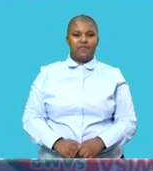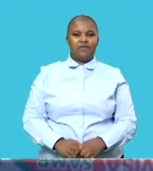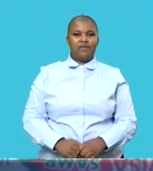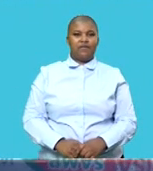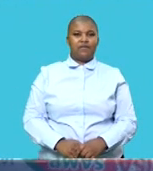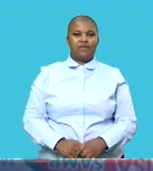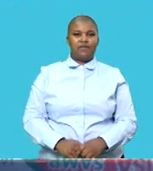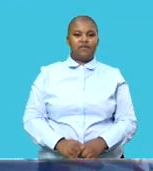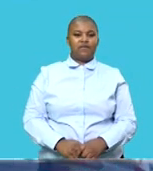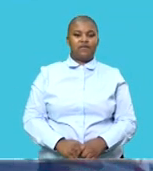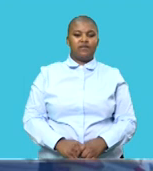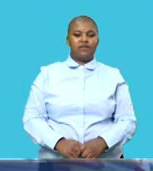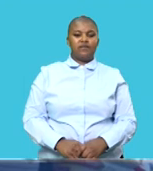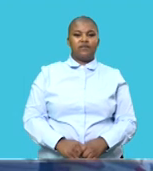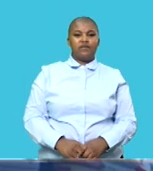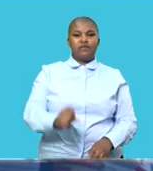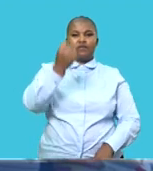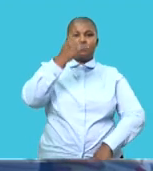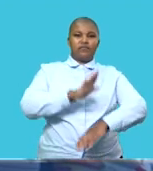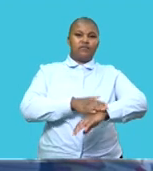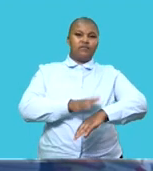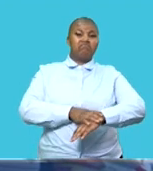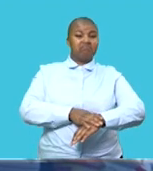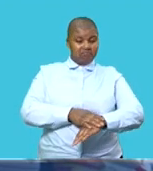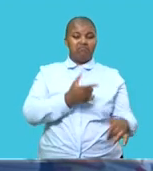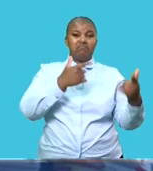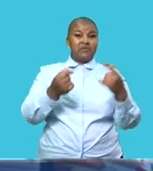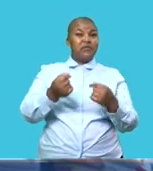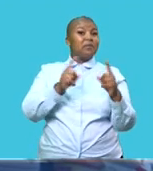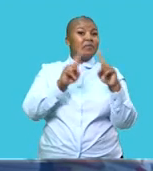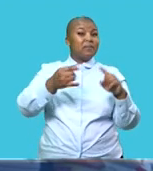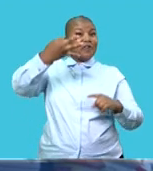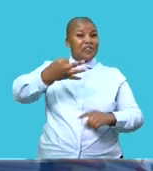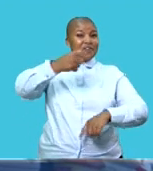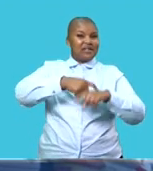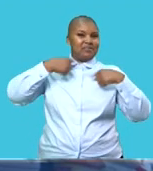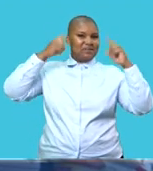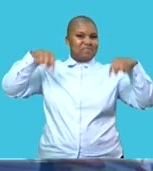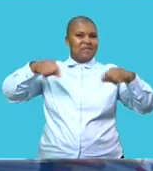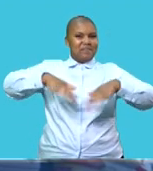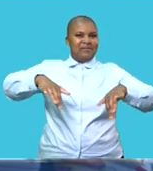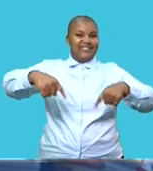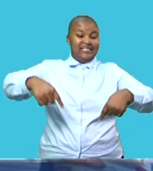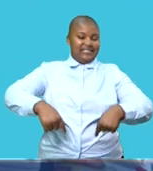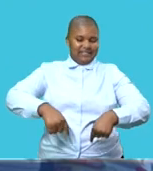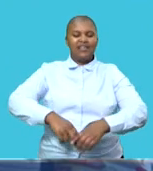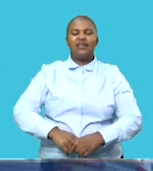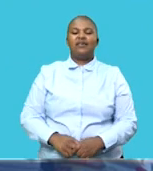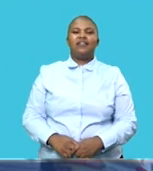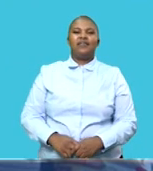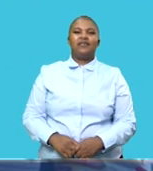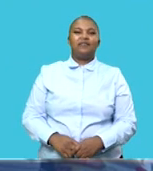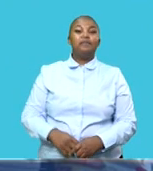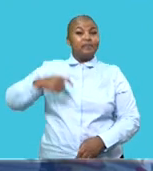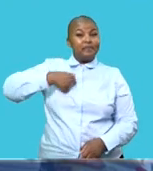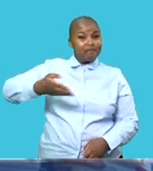first time that we've been able to do this, but this is the third time that we've actually come here. So when we're